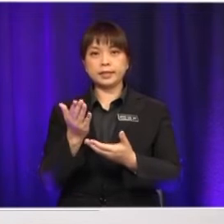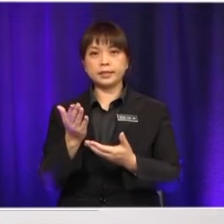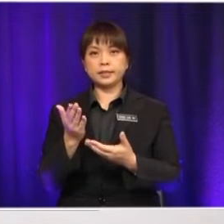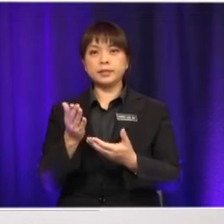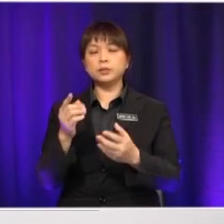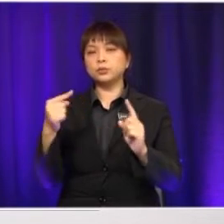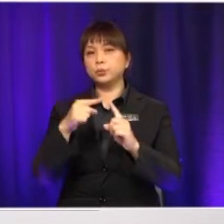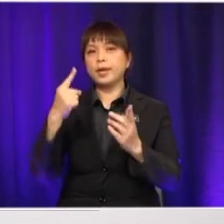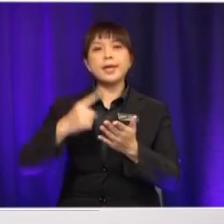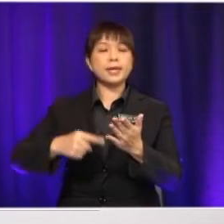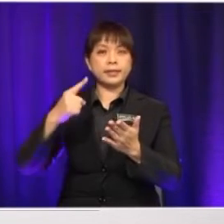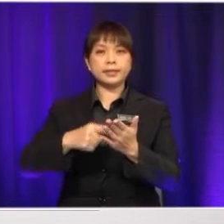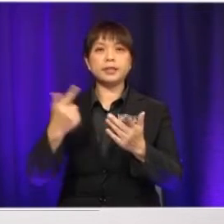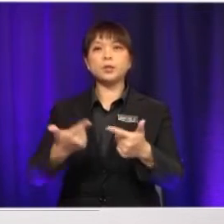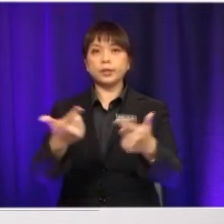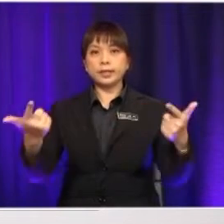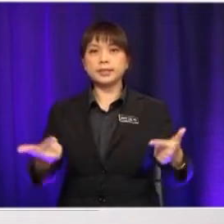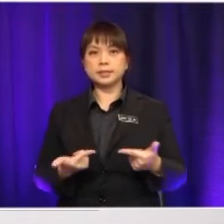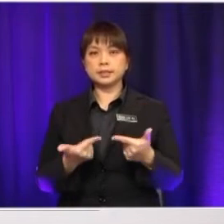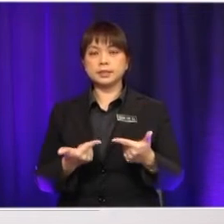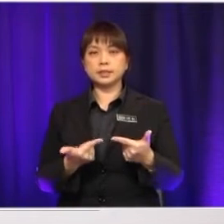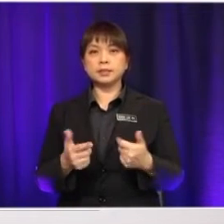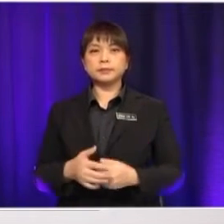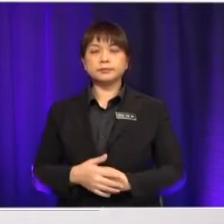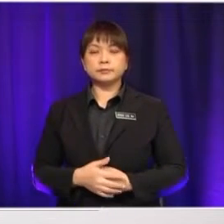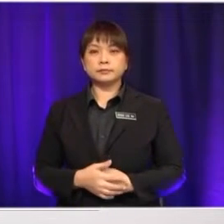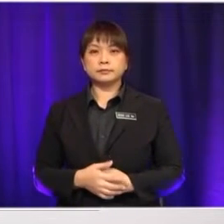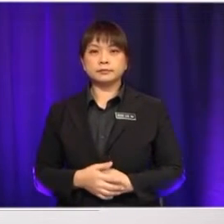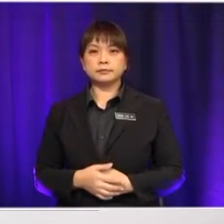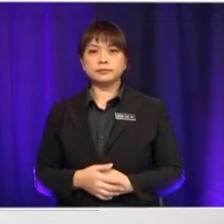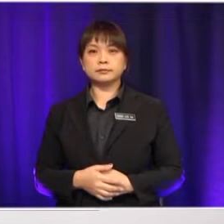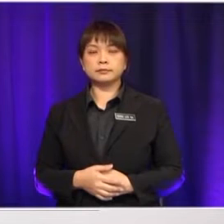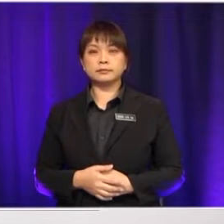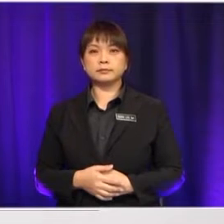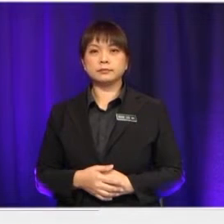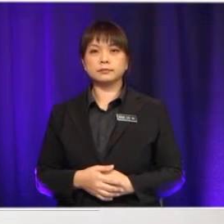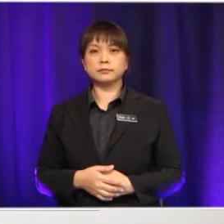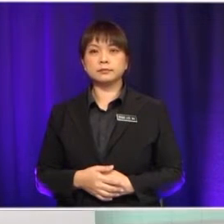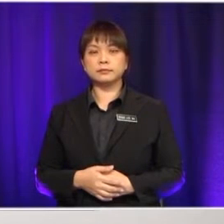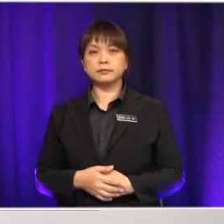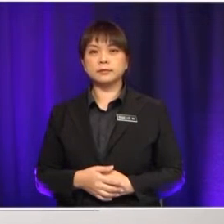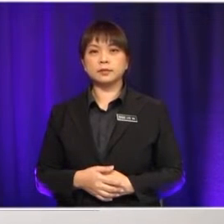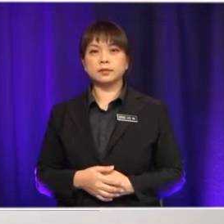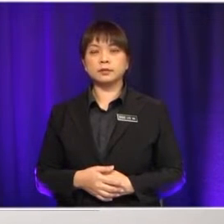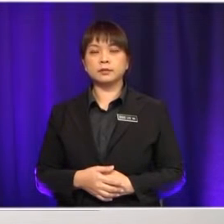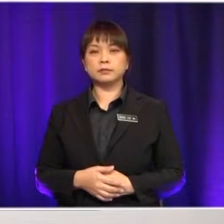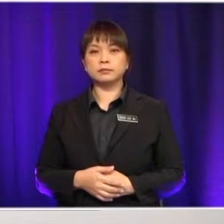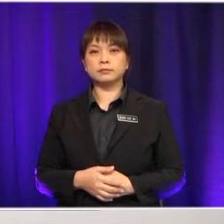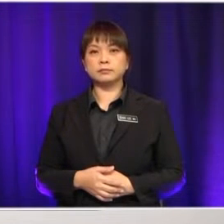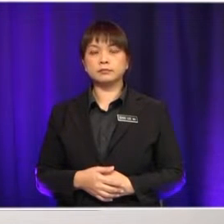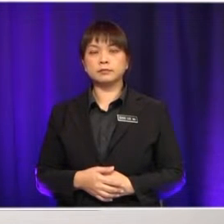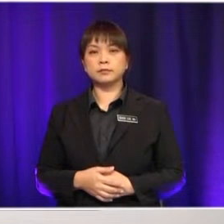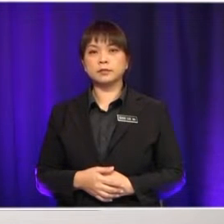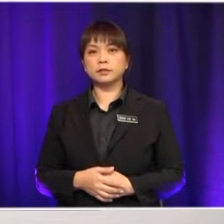location. This is because laptop are like, if you are a student, then you can keep your laptop with you when you go to college. Apart